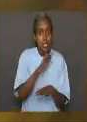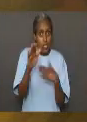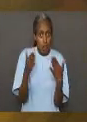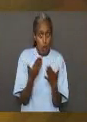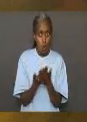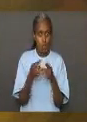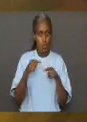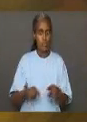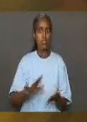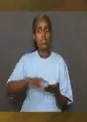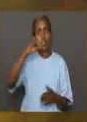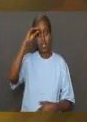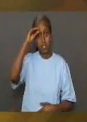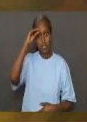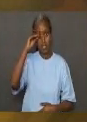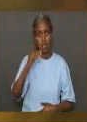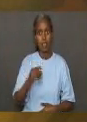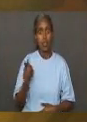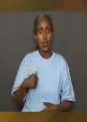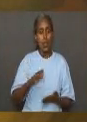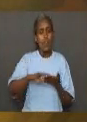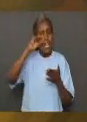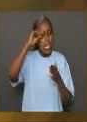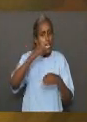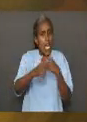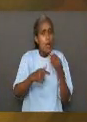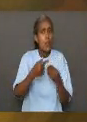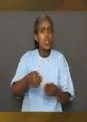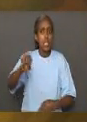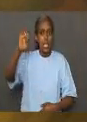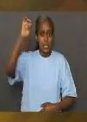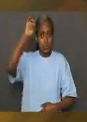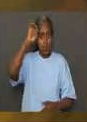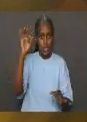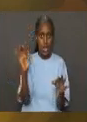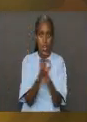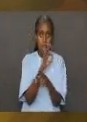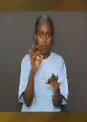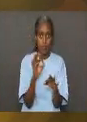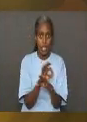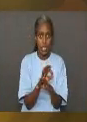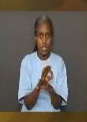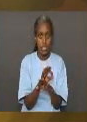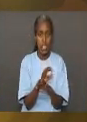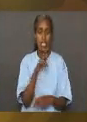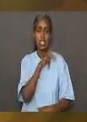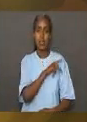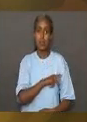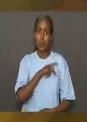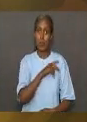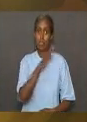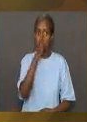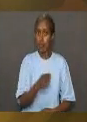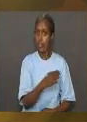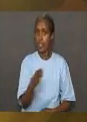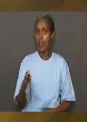This is all for this lesson. We have learned about exponential functions and the properties